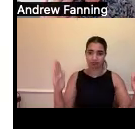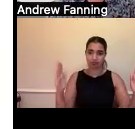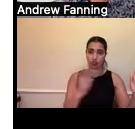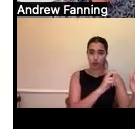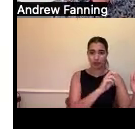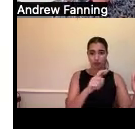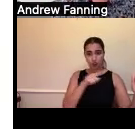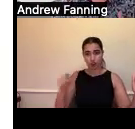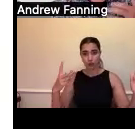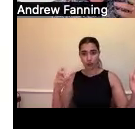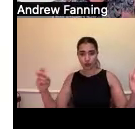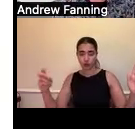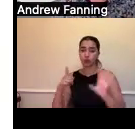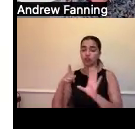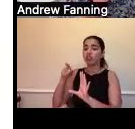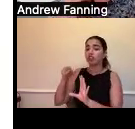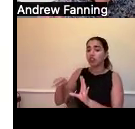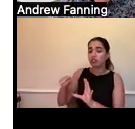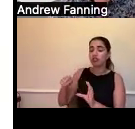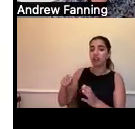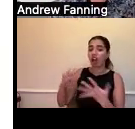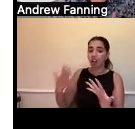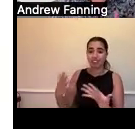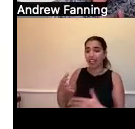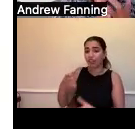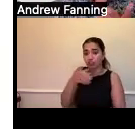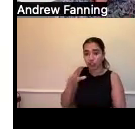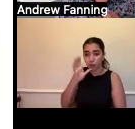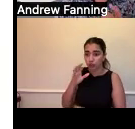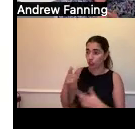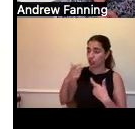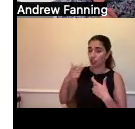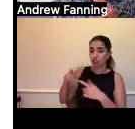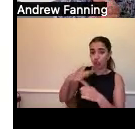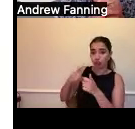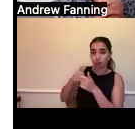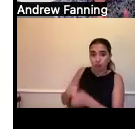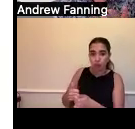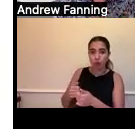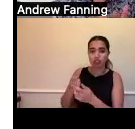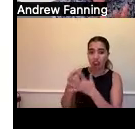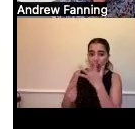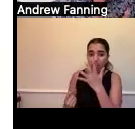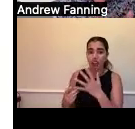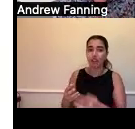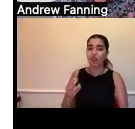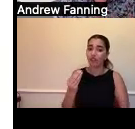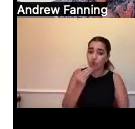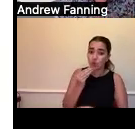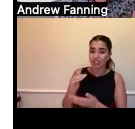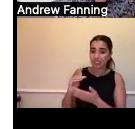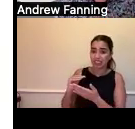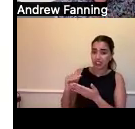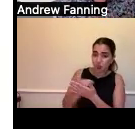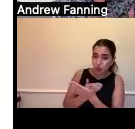undernourishment, youth unemployment, unsafe drinking water, social support, while food insecurity and population living under